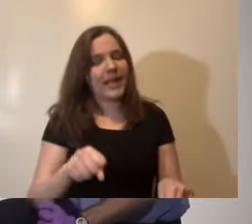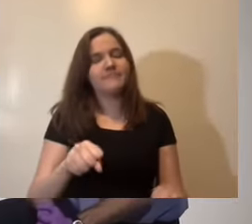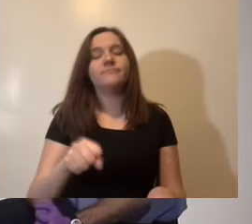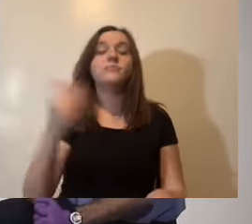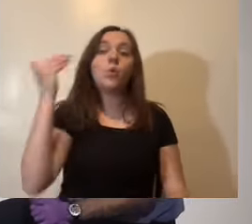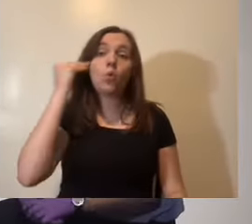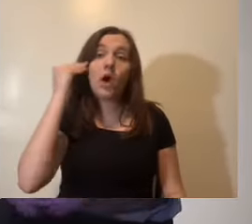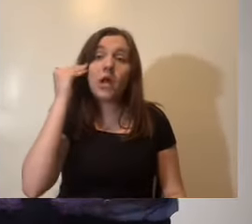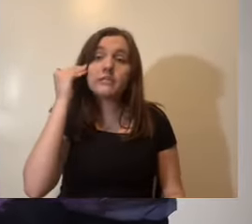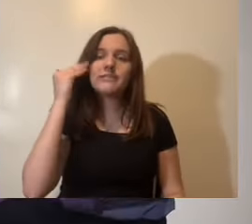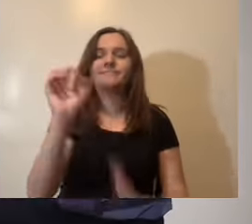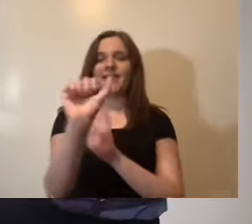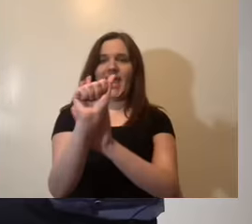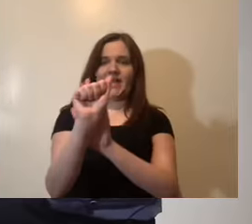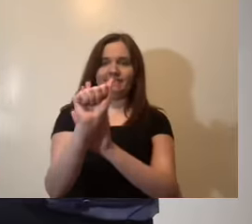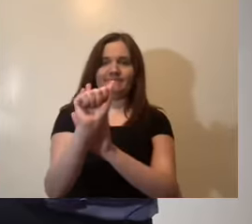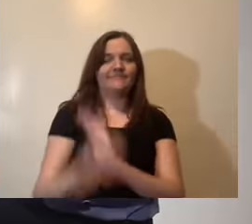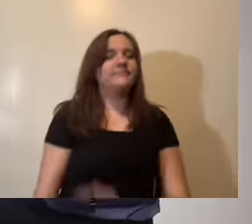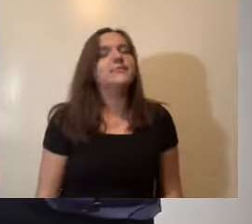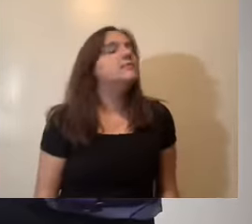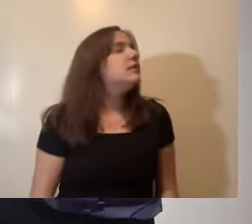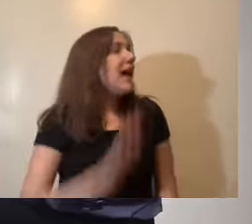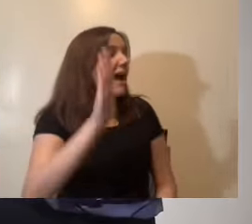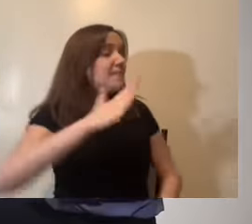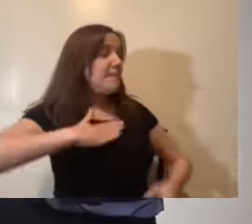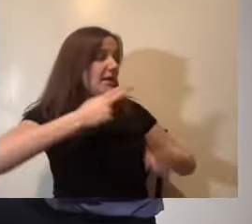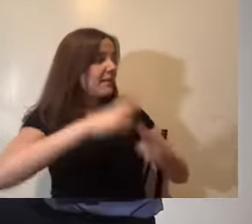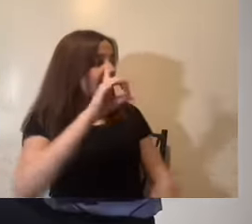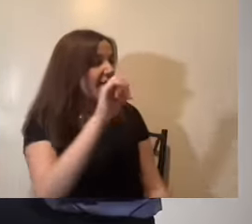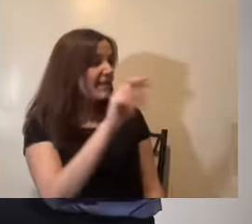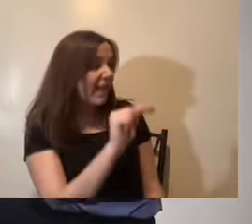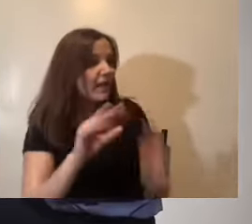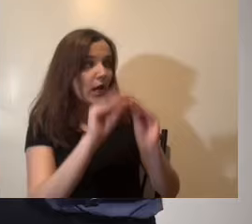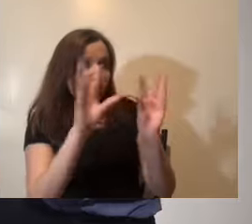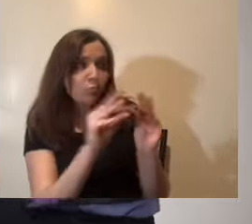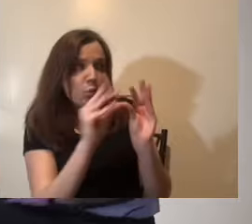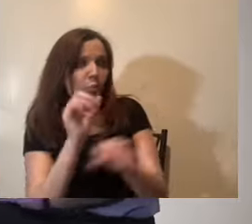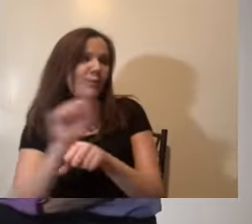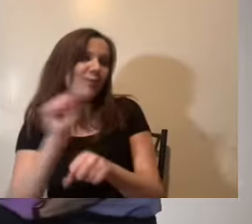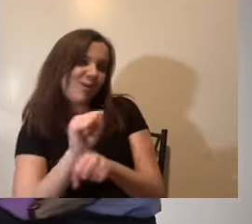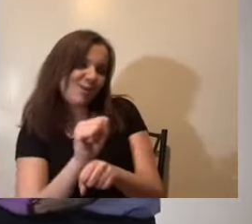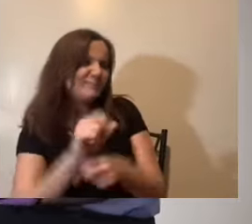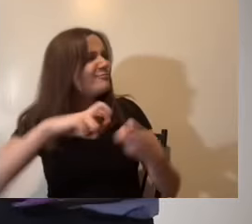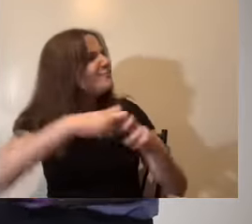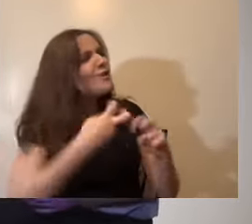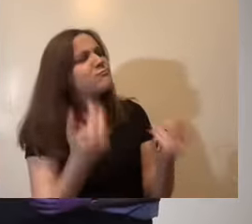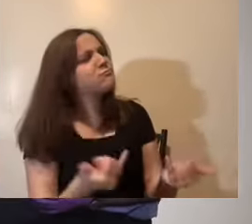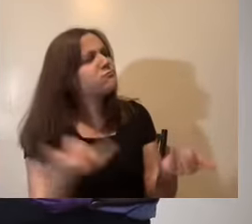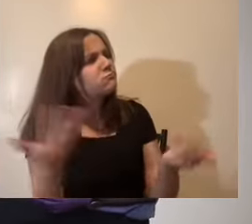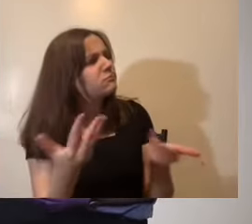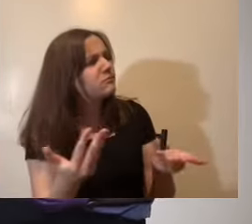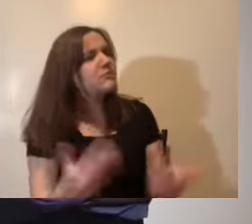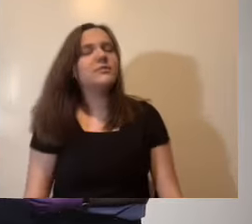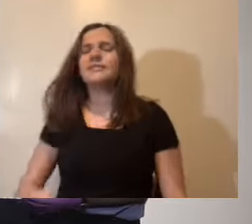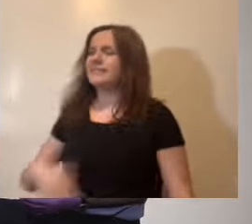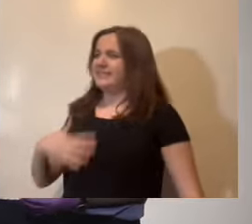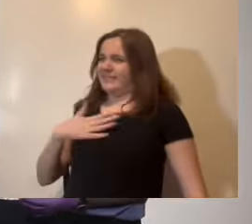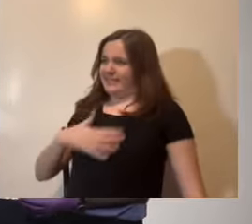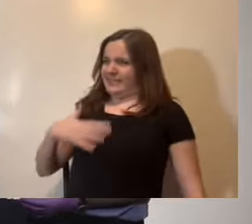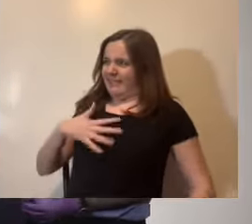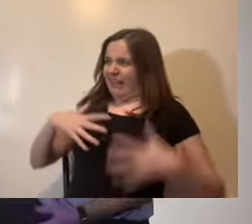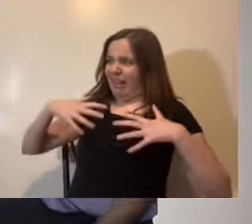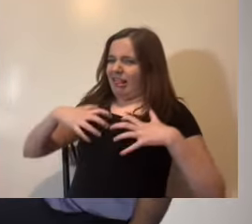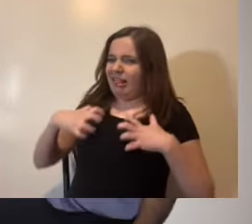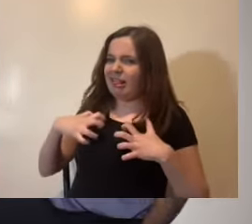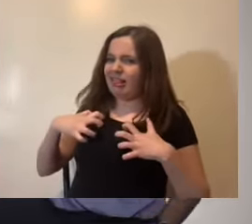I'm with the ambulance. What seems to be the problem today? My chest just feels really tight. Okay, and it seems like you're having some difficulty breathing, isn't that